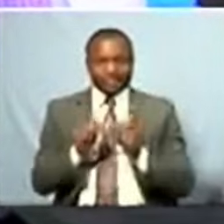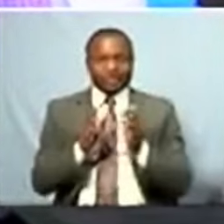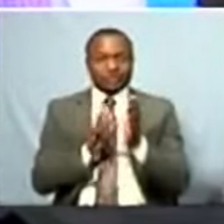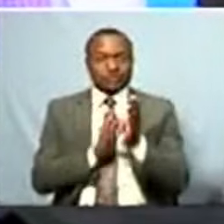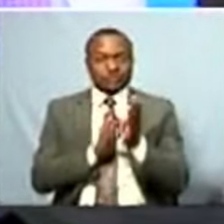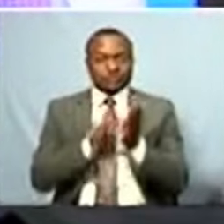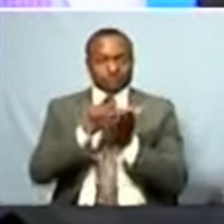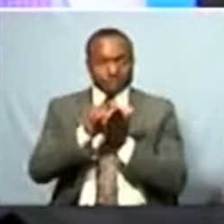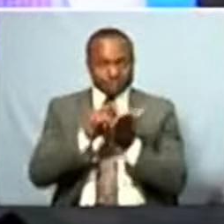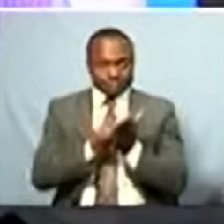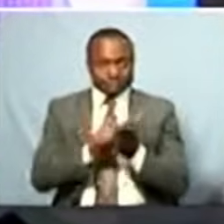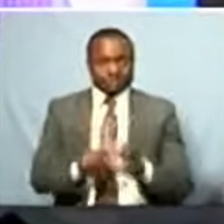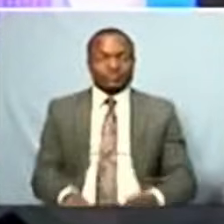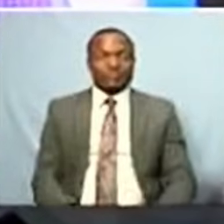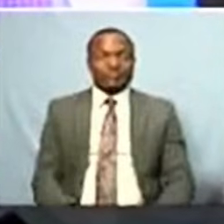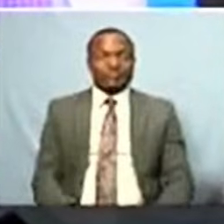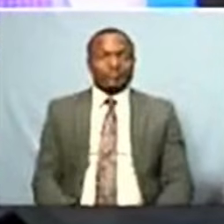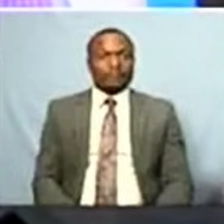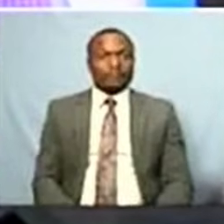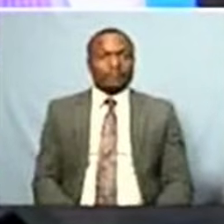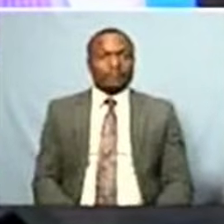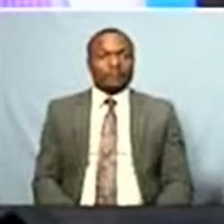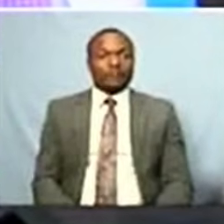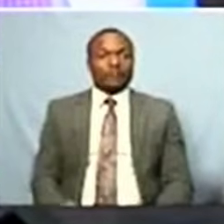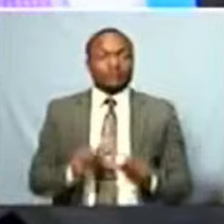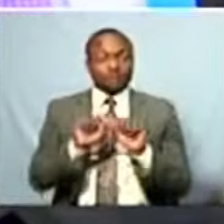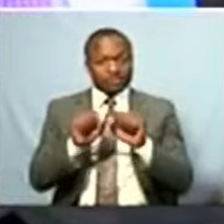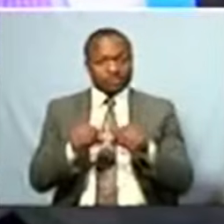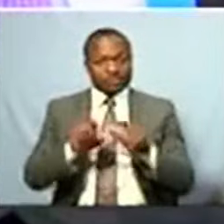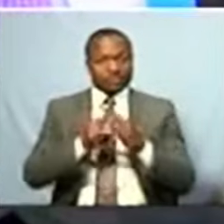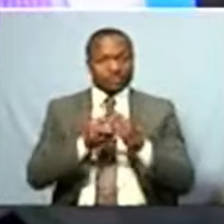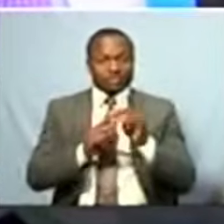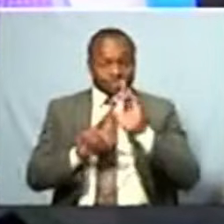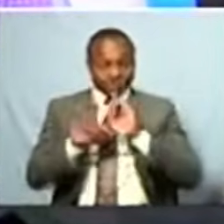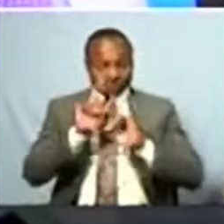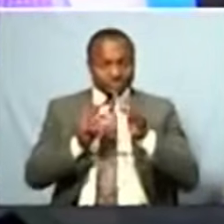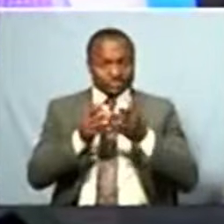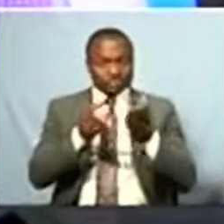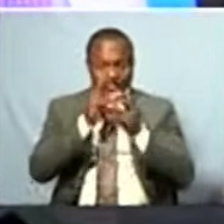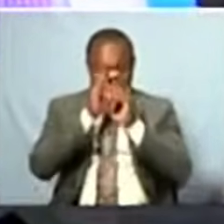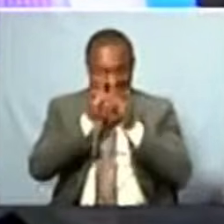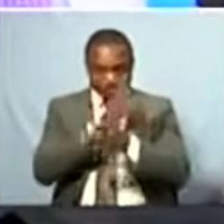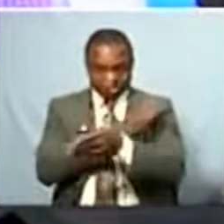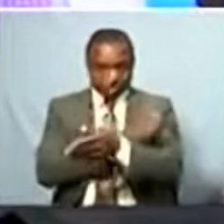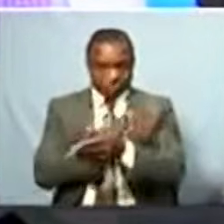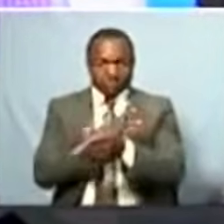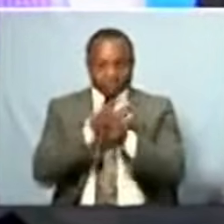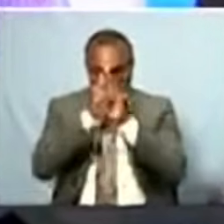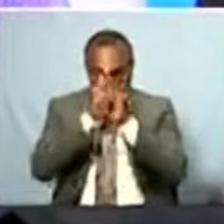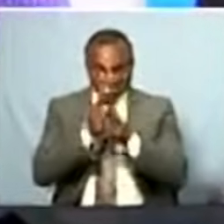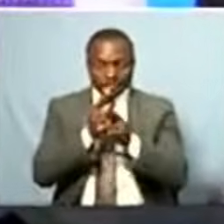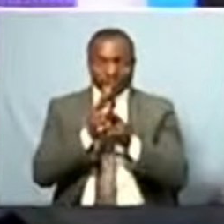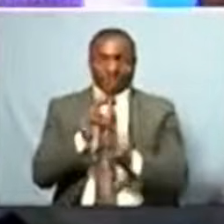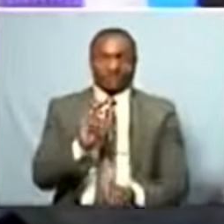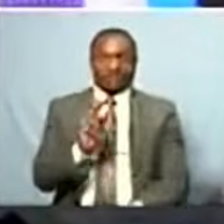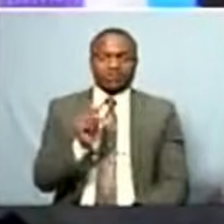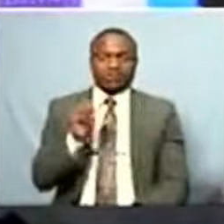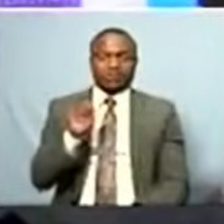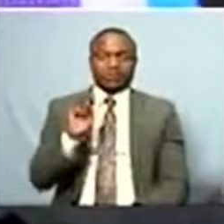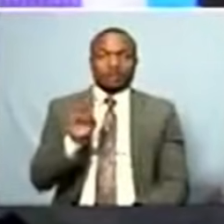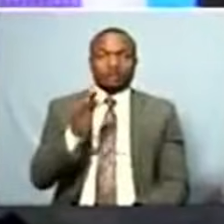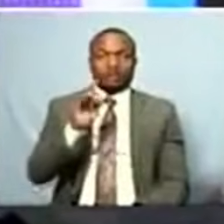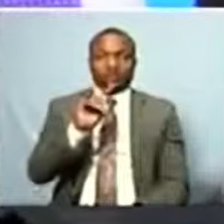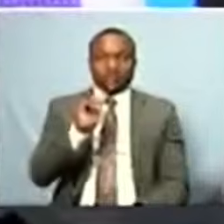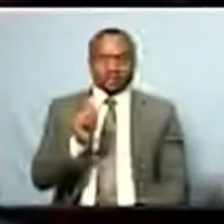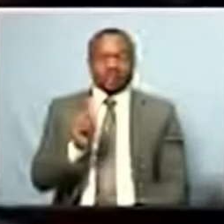of Law. We may begin to interact with them. Honorable Banda, then Honorable Kambita. In that